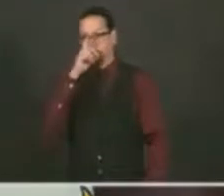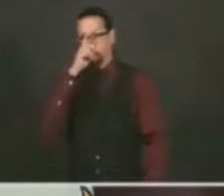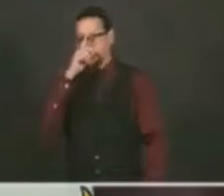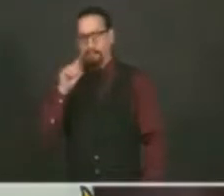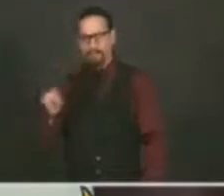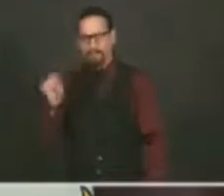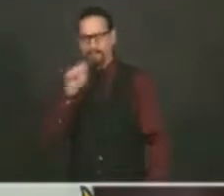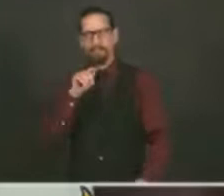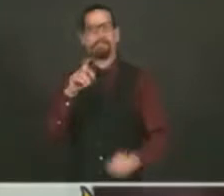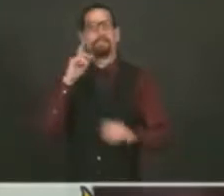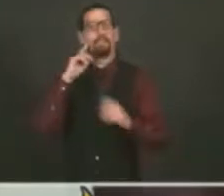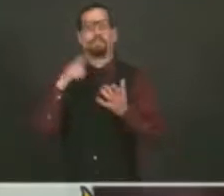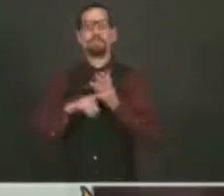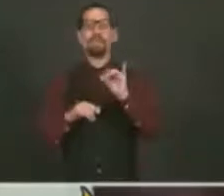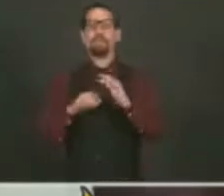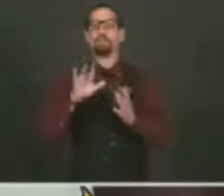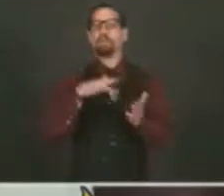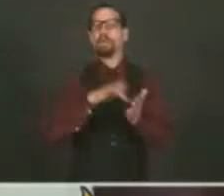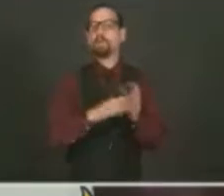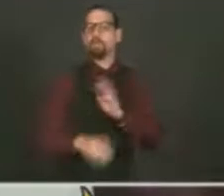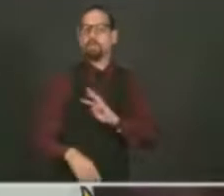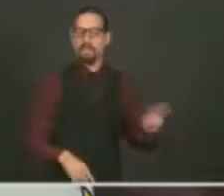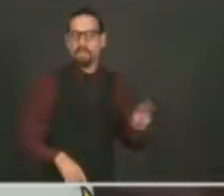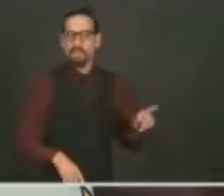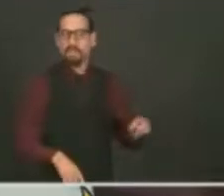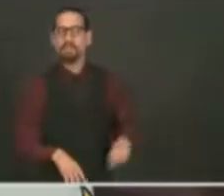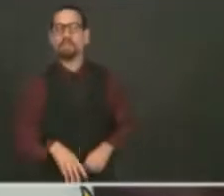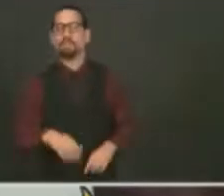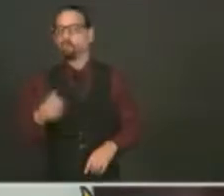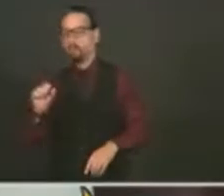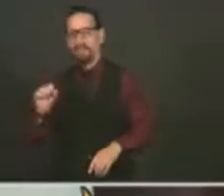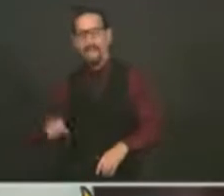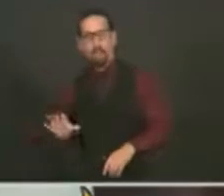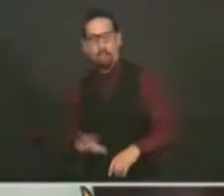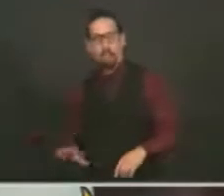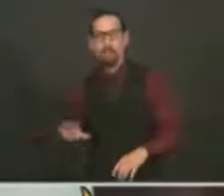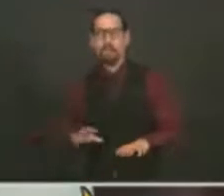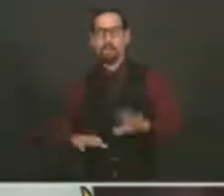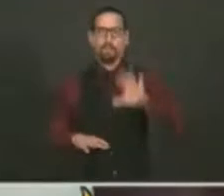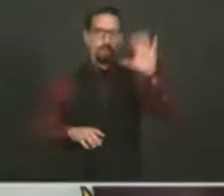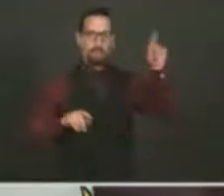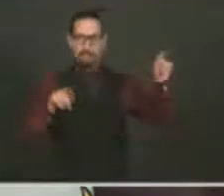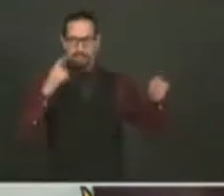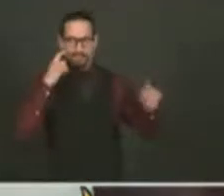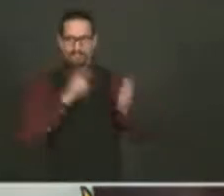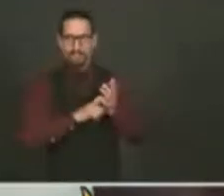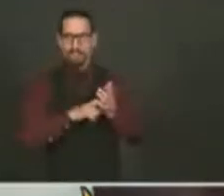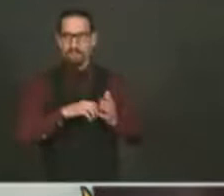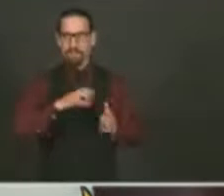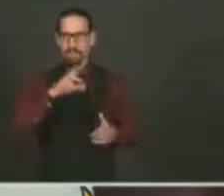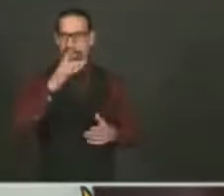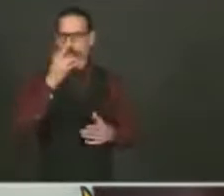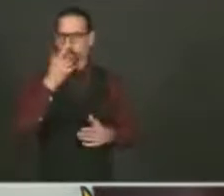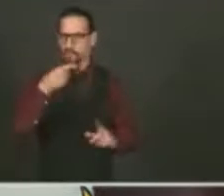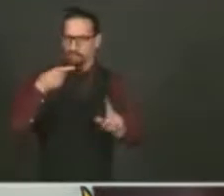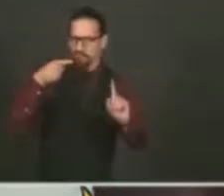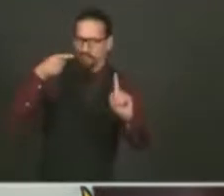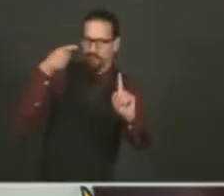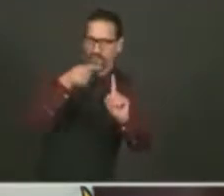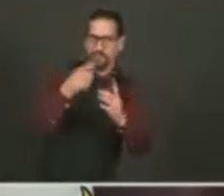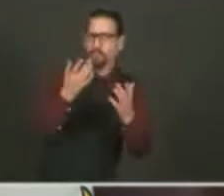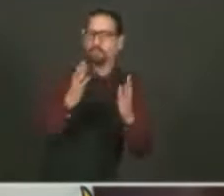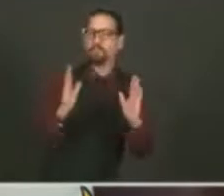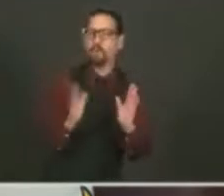the Midwest and in the South. It's small social gatherings with people who